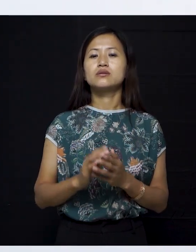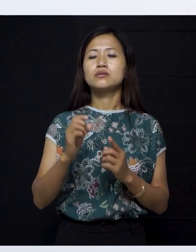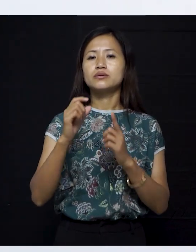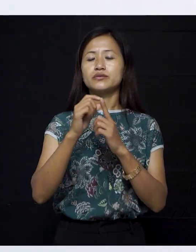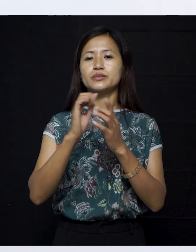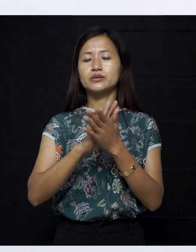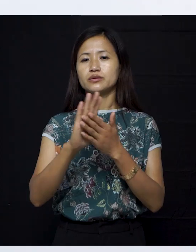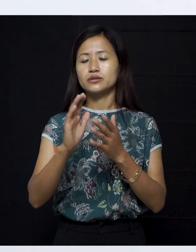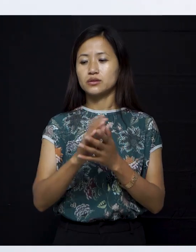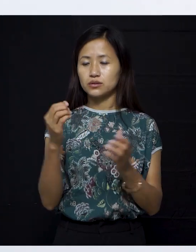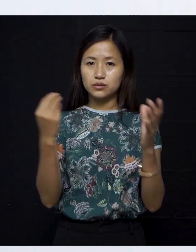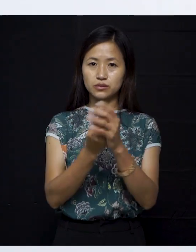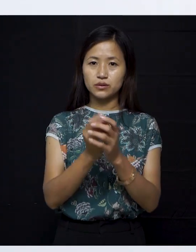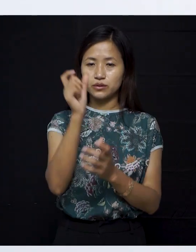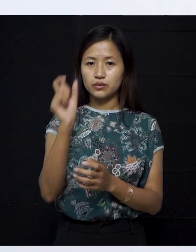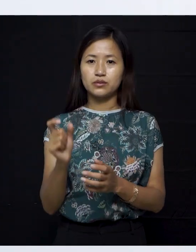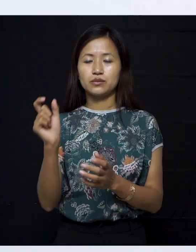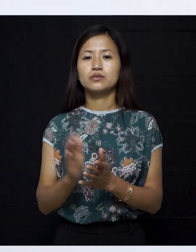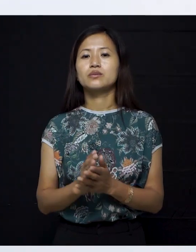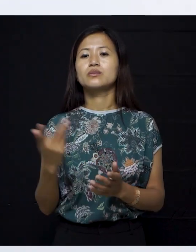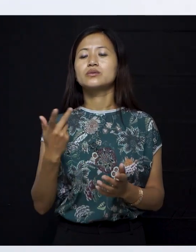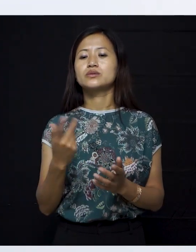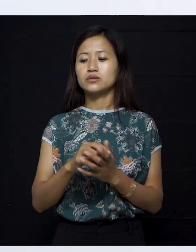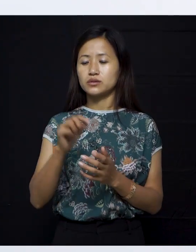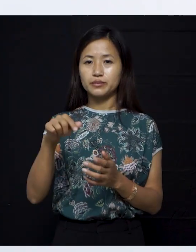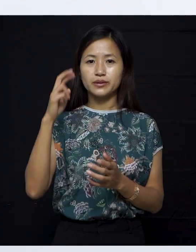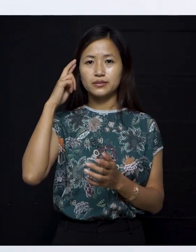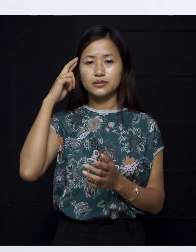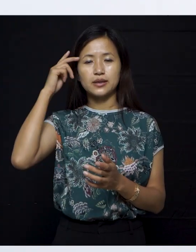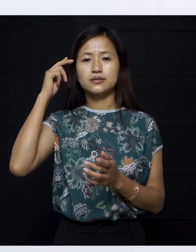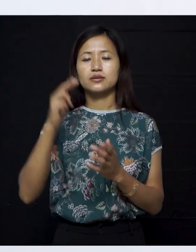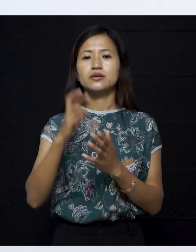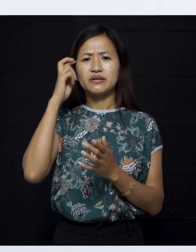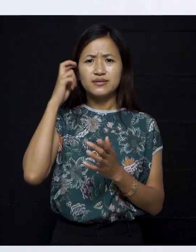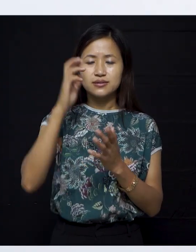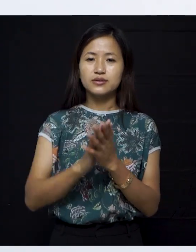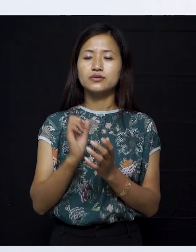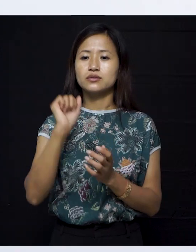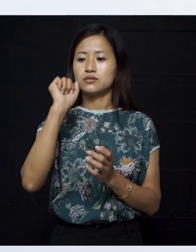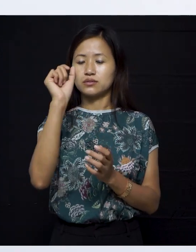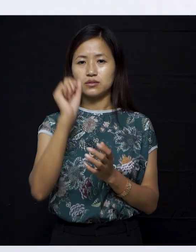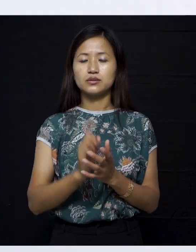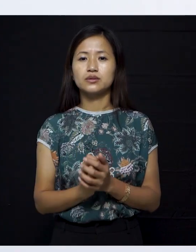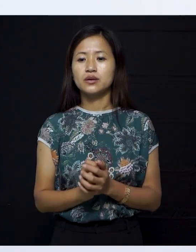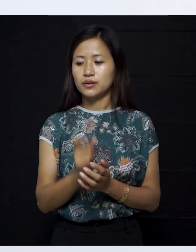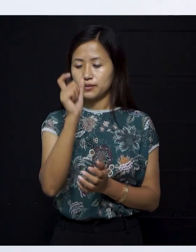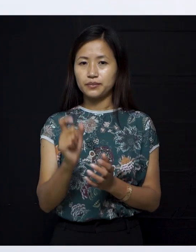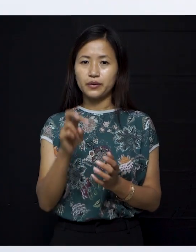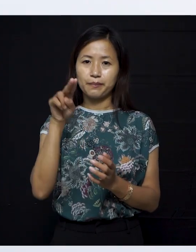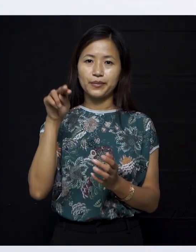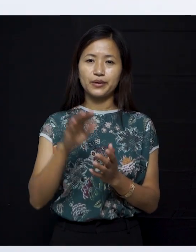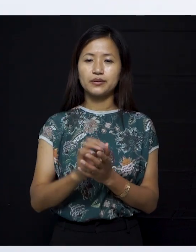of words, okay, which does not make sense on its own. It is a group of words, but it cannot make